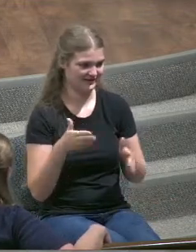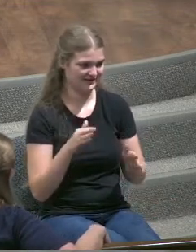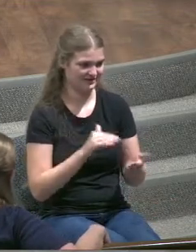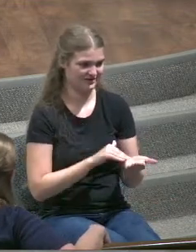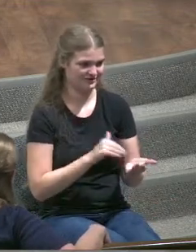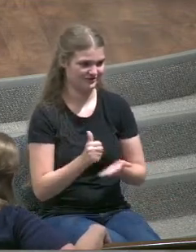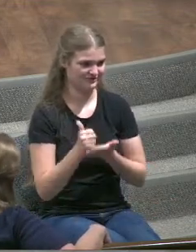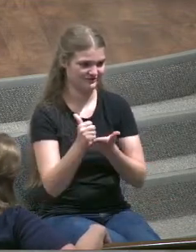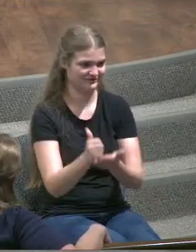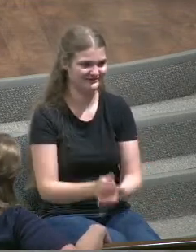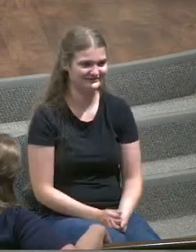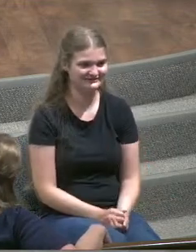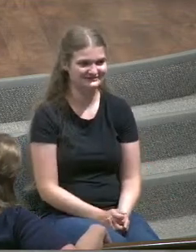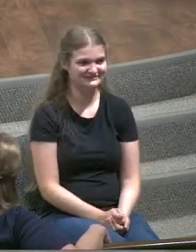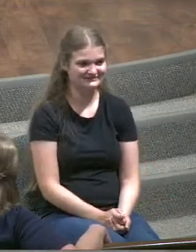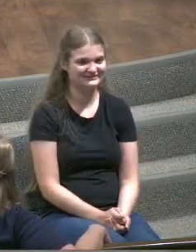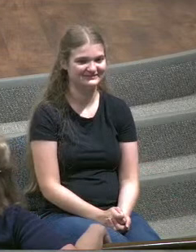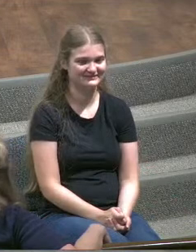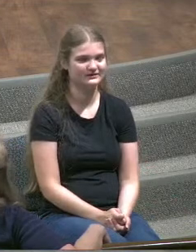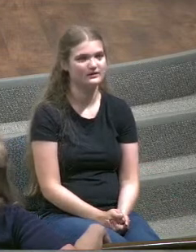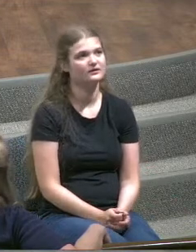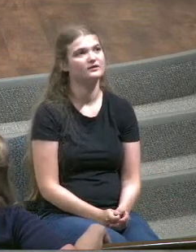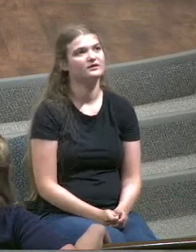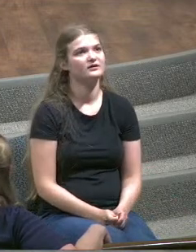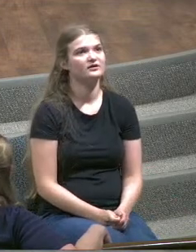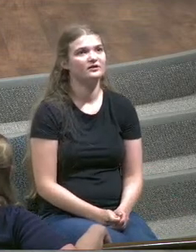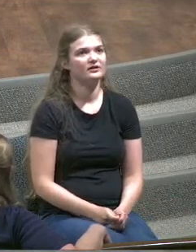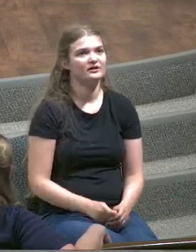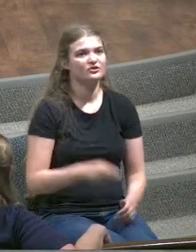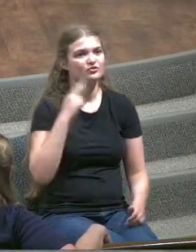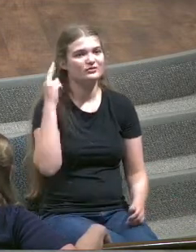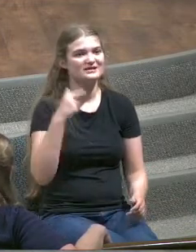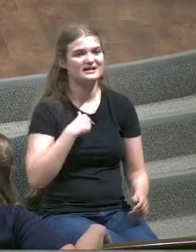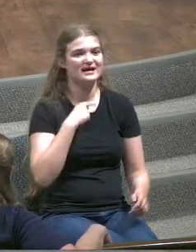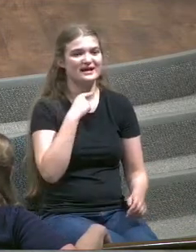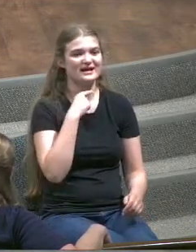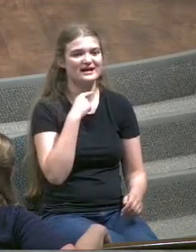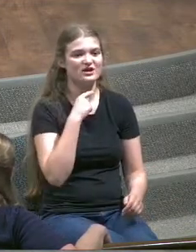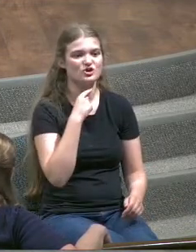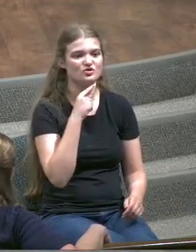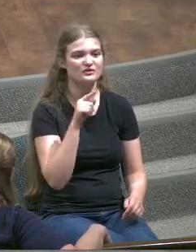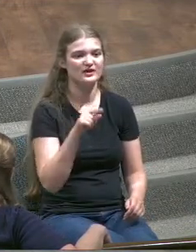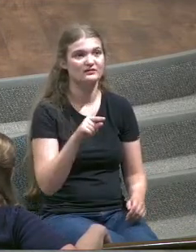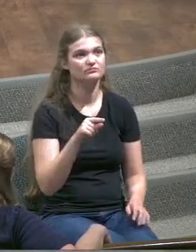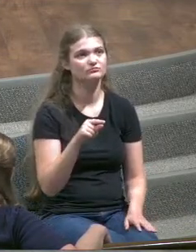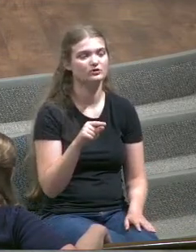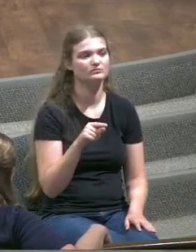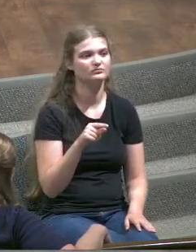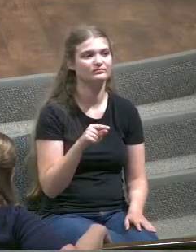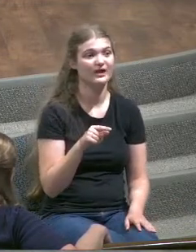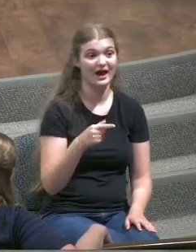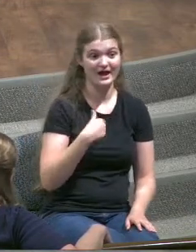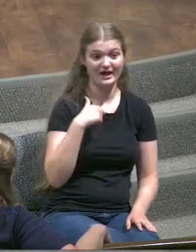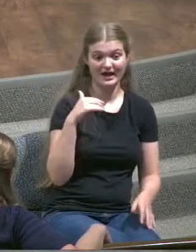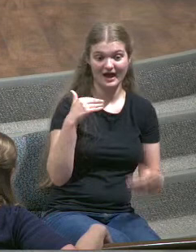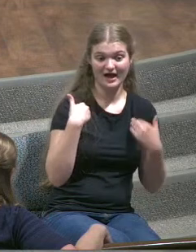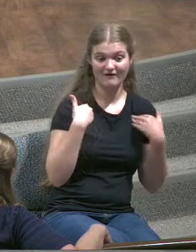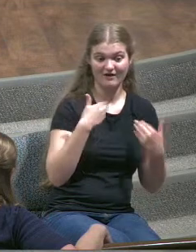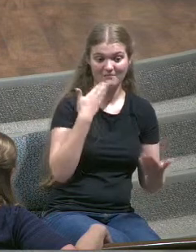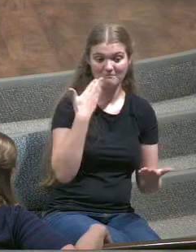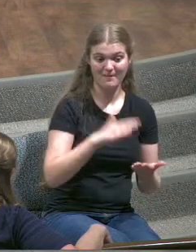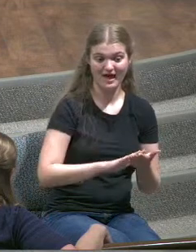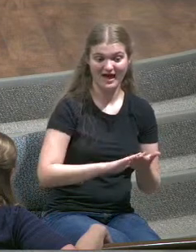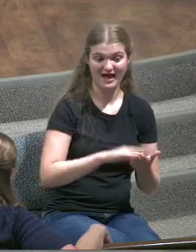Now, that was hopefully to wake up some of you. But the point is, I have really bad vision. But even those that